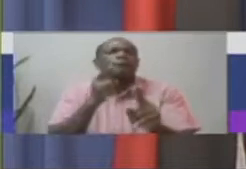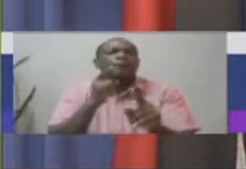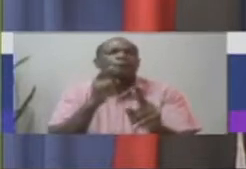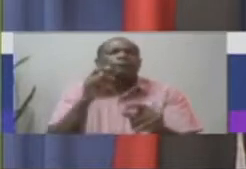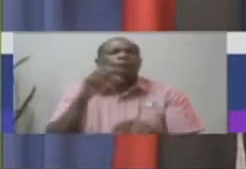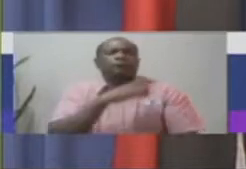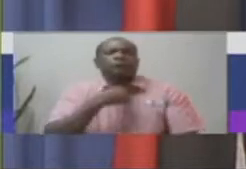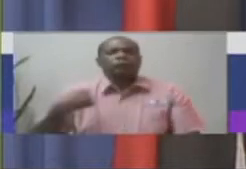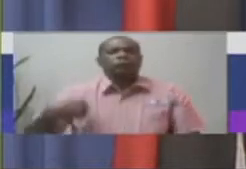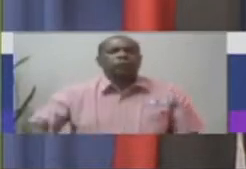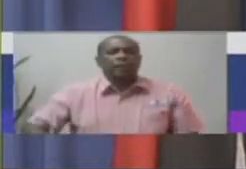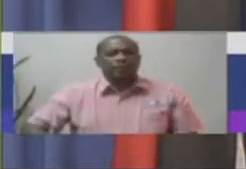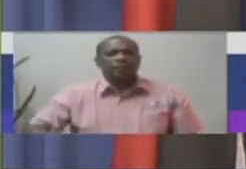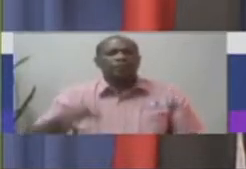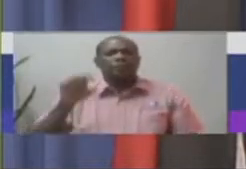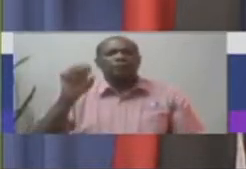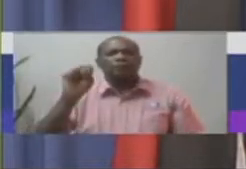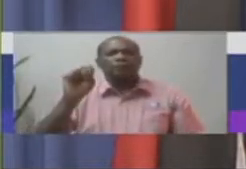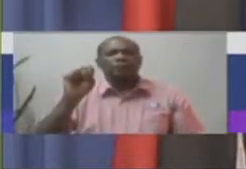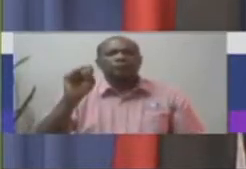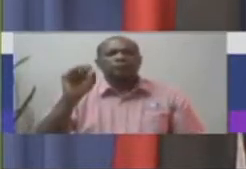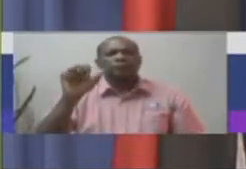July and approximating